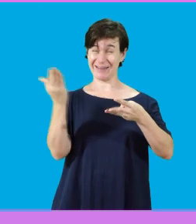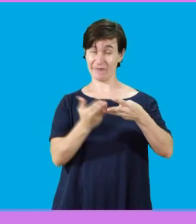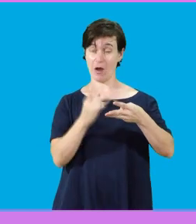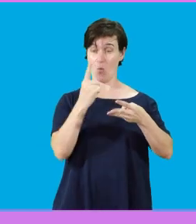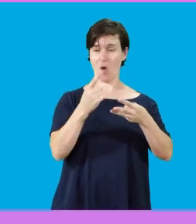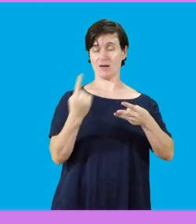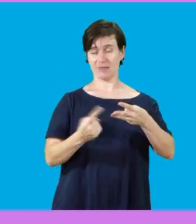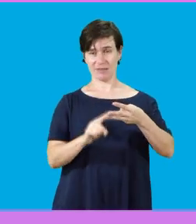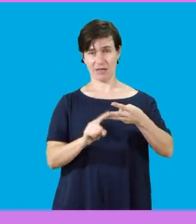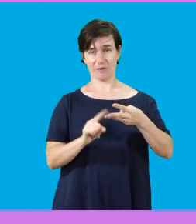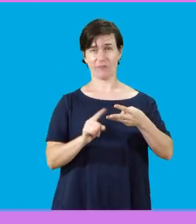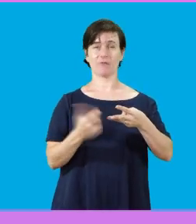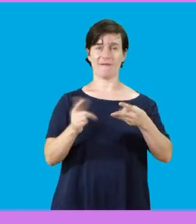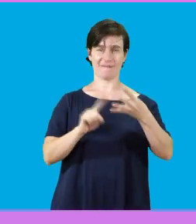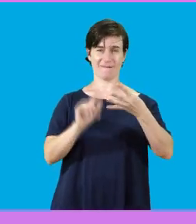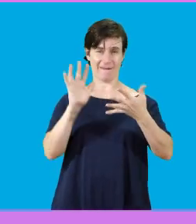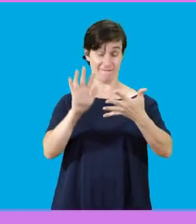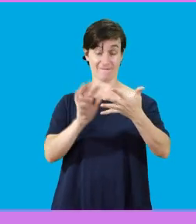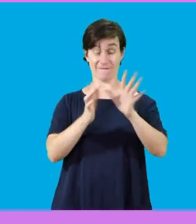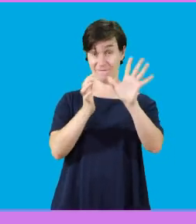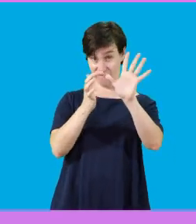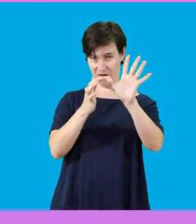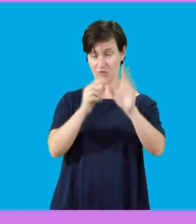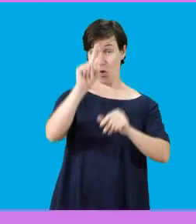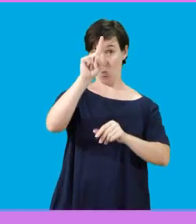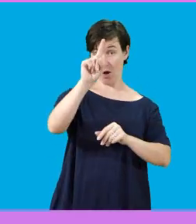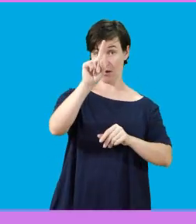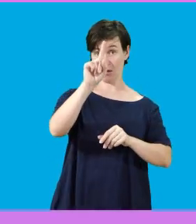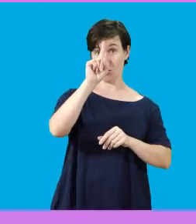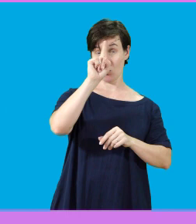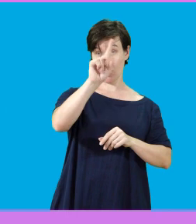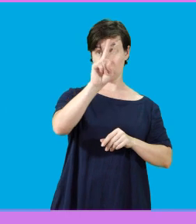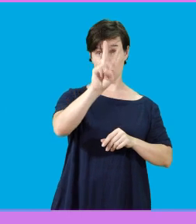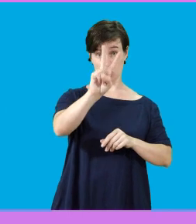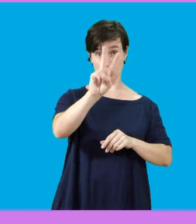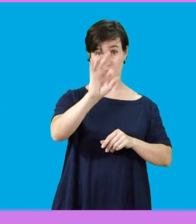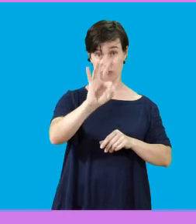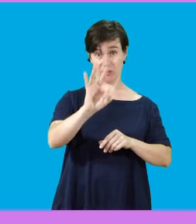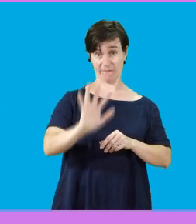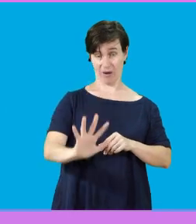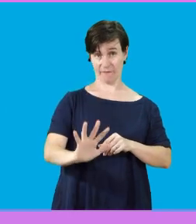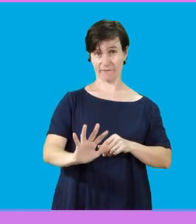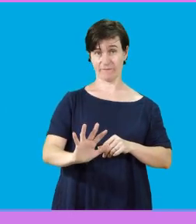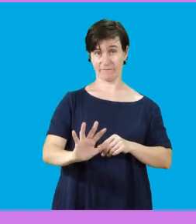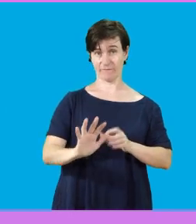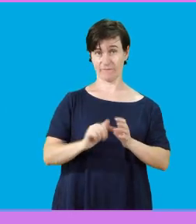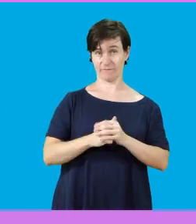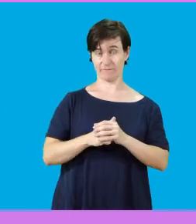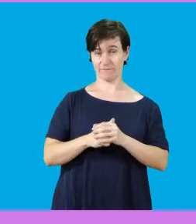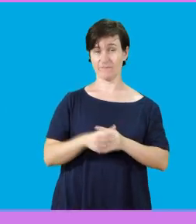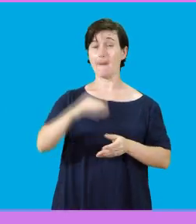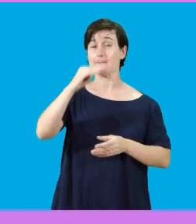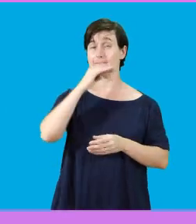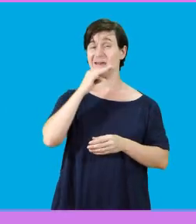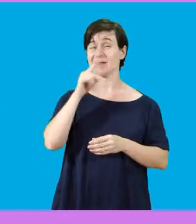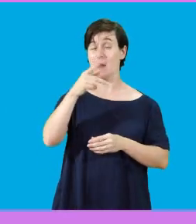itself, and 5 can be divisible by 1 in itself. So we've got 1, 2, 3, 4. So we've got 4 over. So